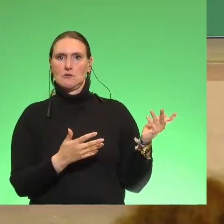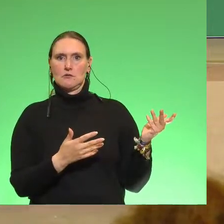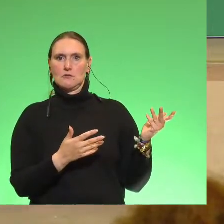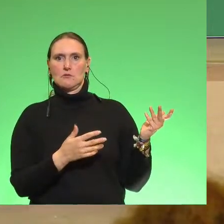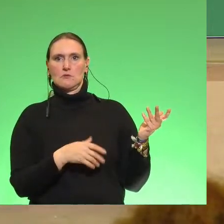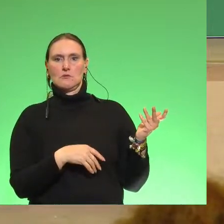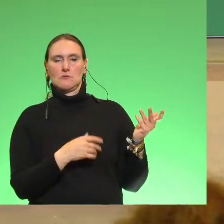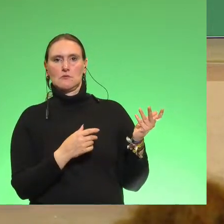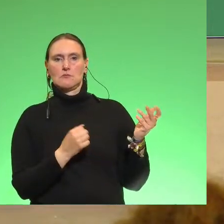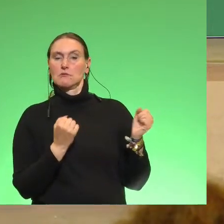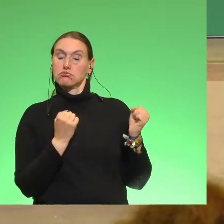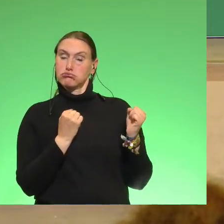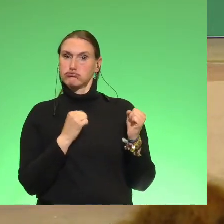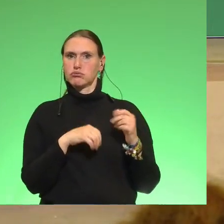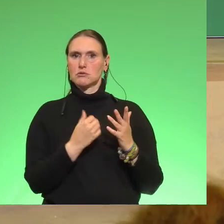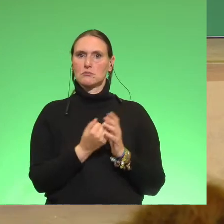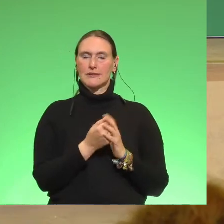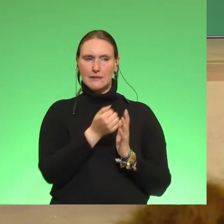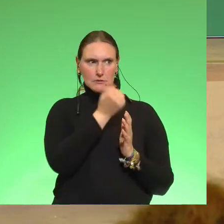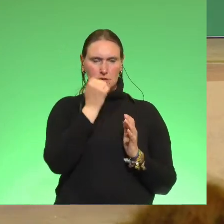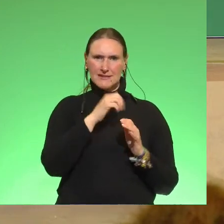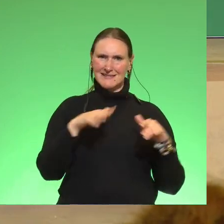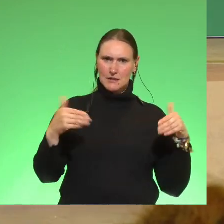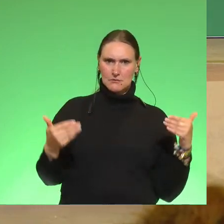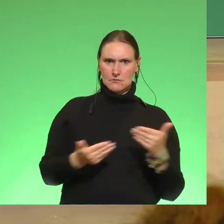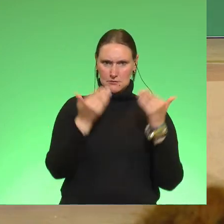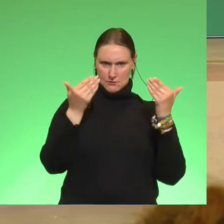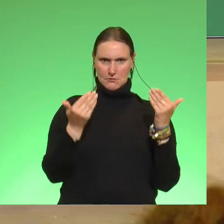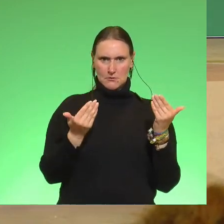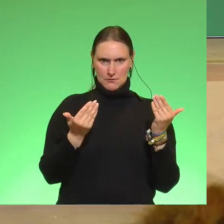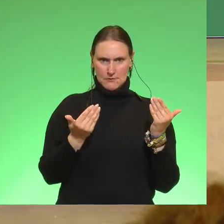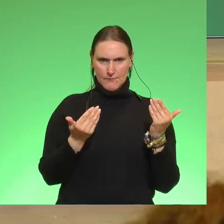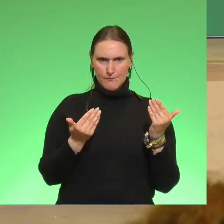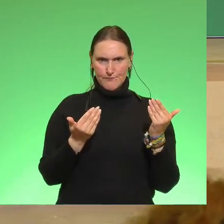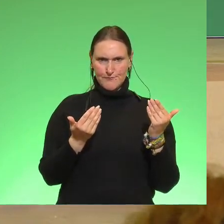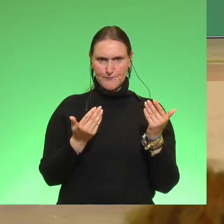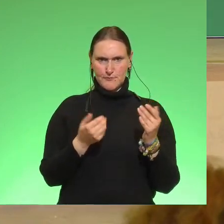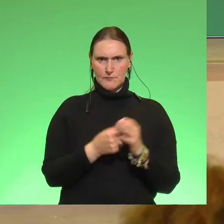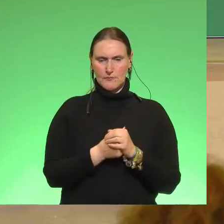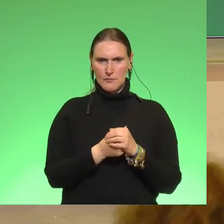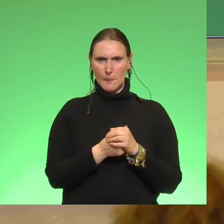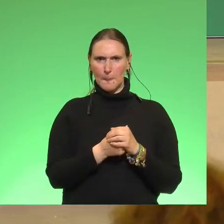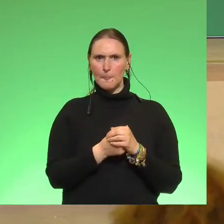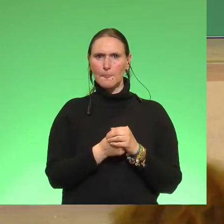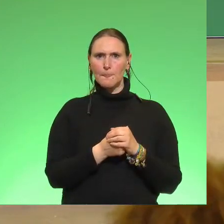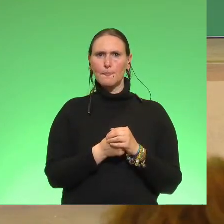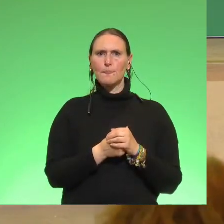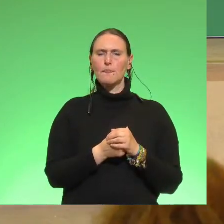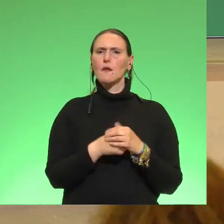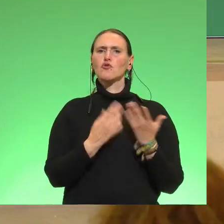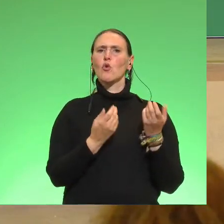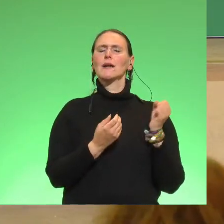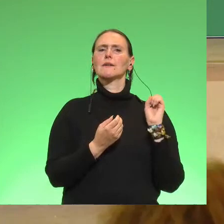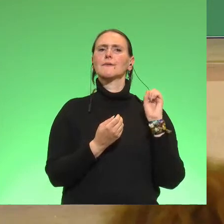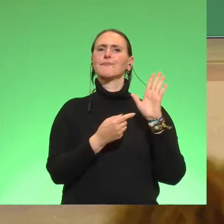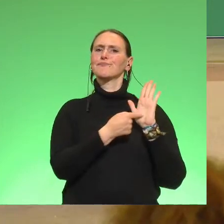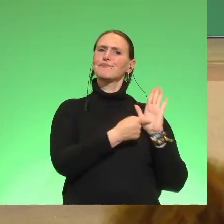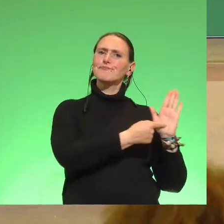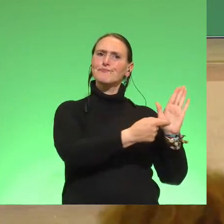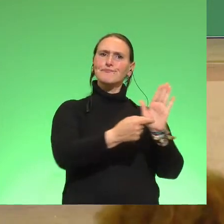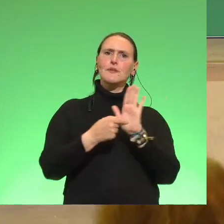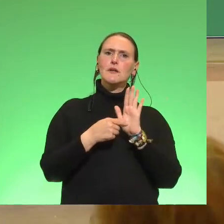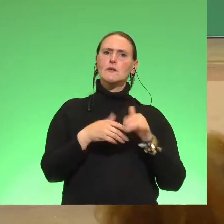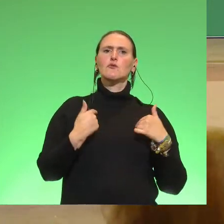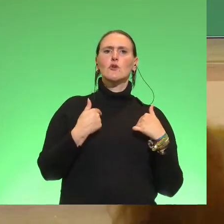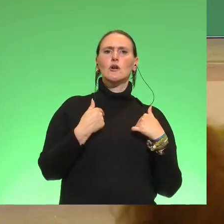proposes a possible paradox, because we project on it that from a position of thinking that